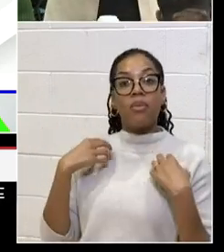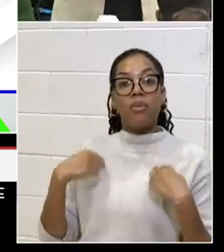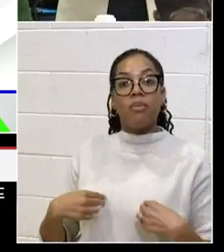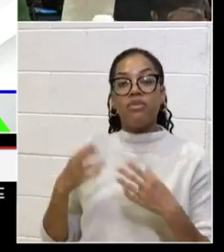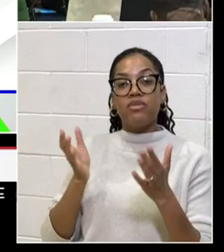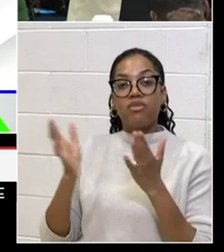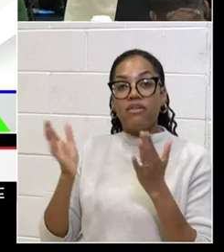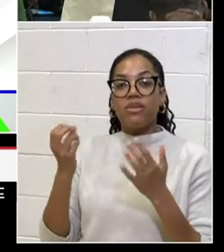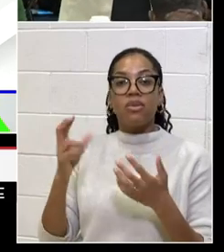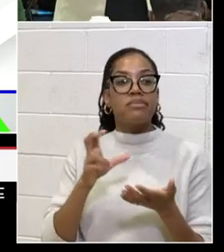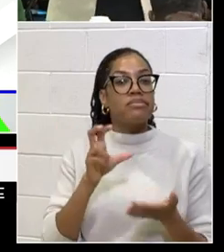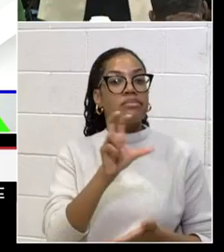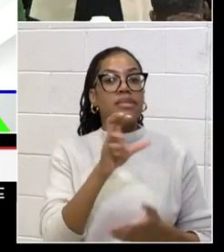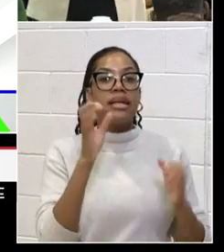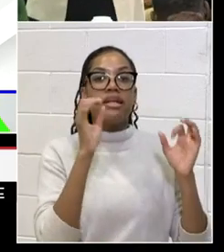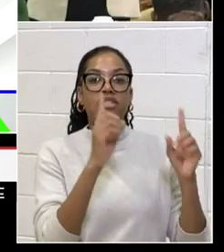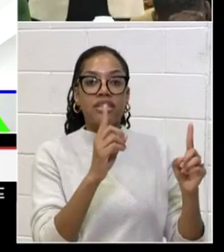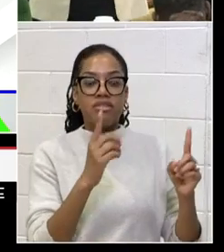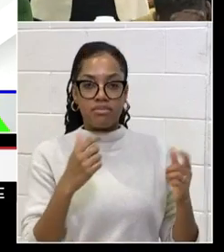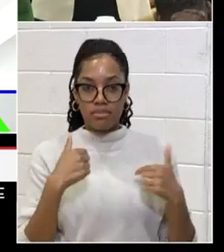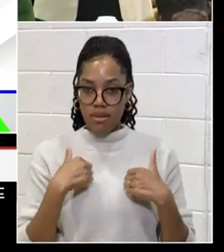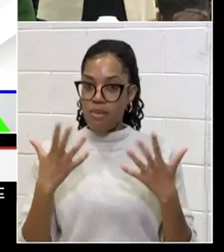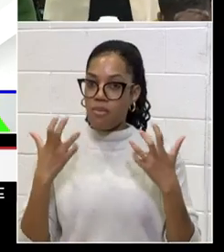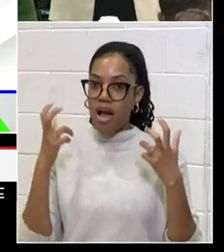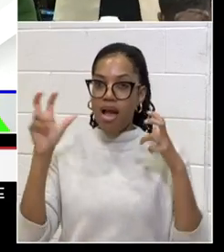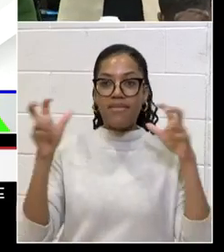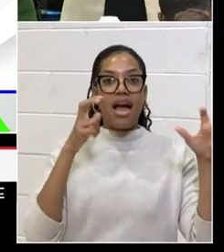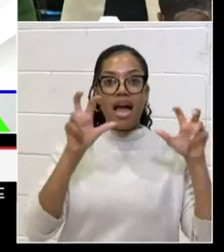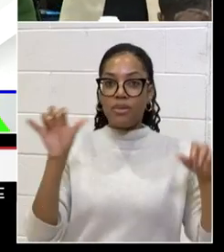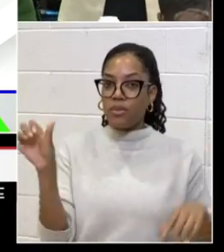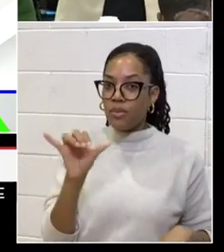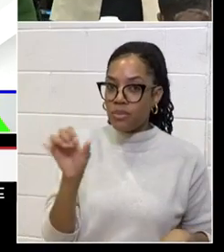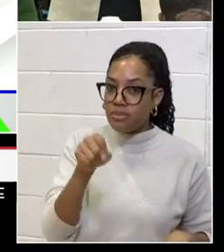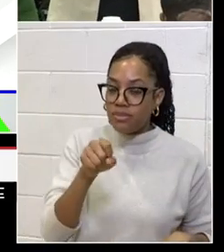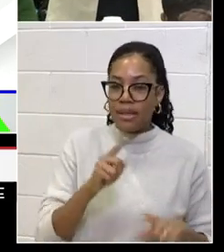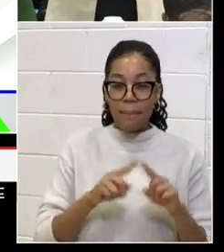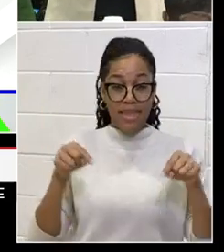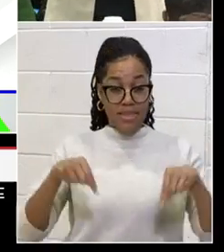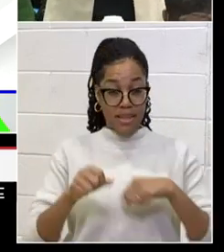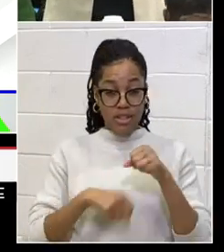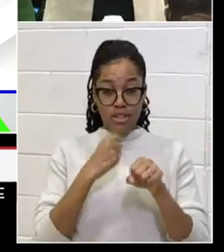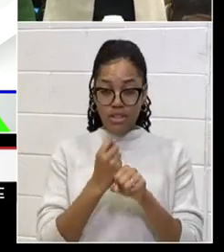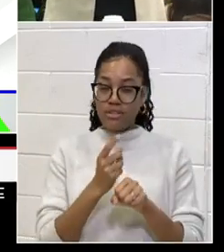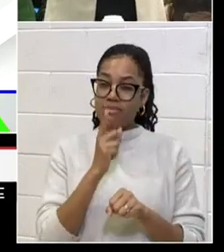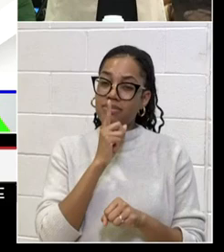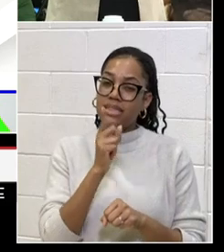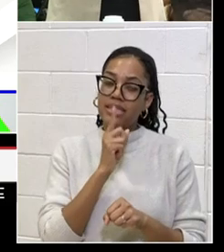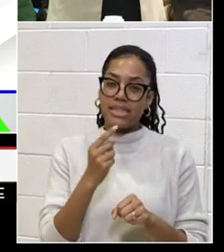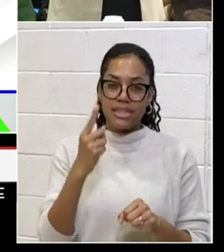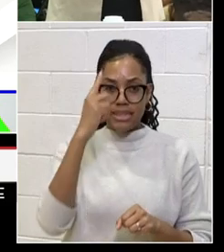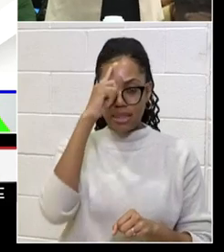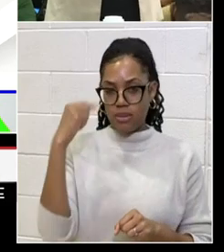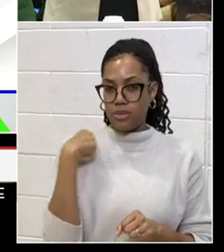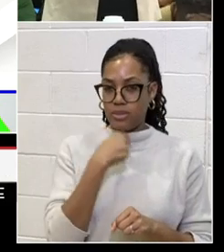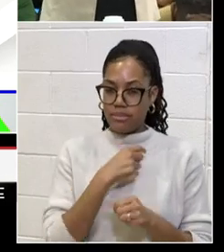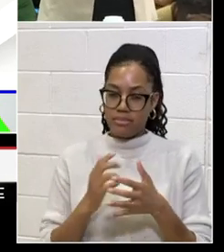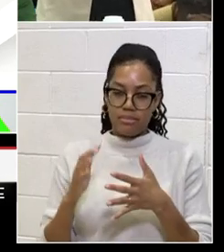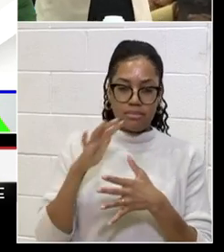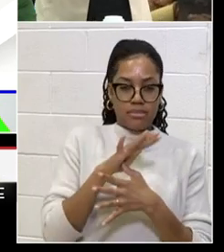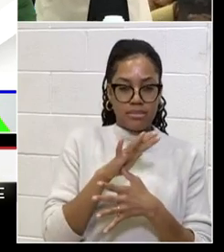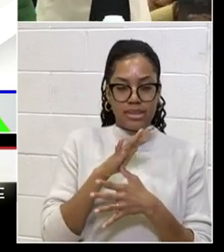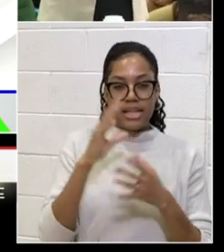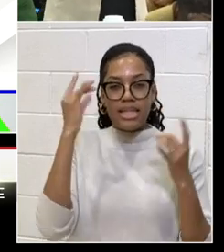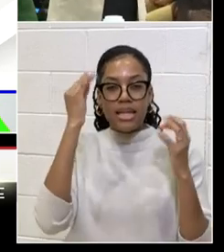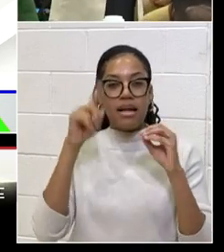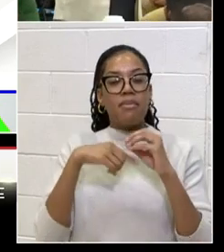education, like, I want you to invest in all of those things. But this year, I'm really asking us for you to think about what it means for